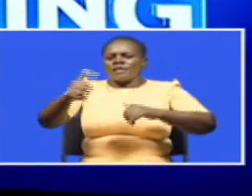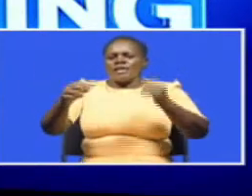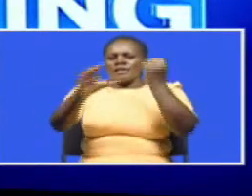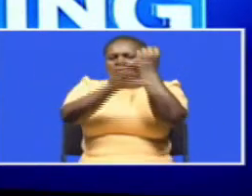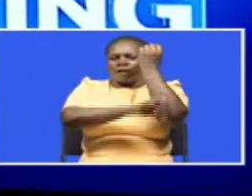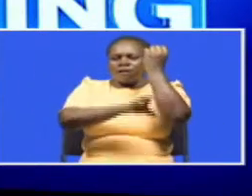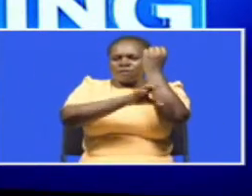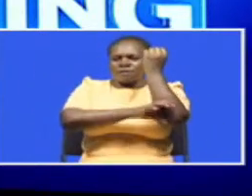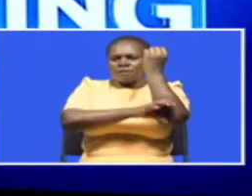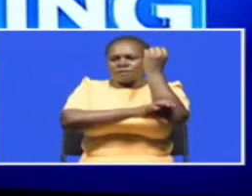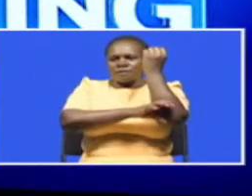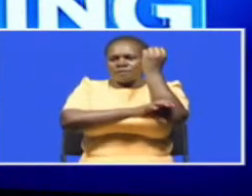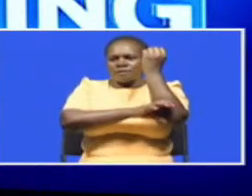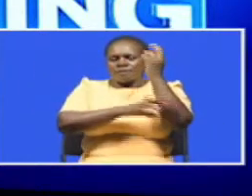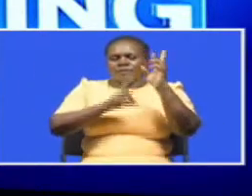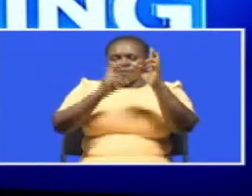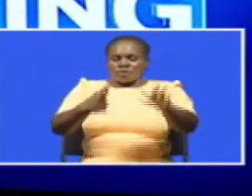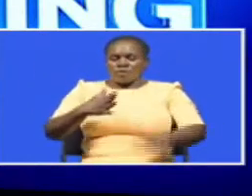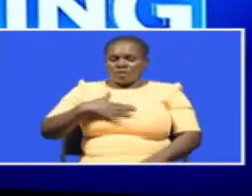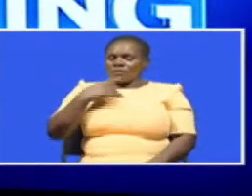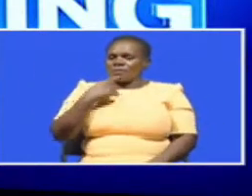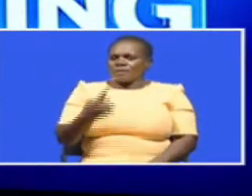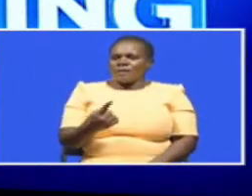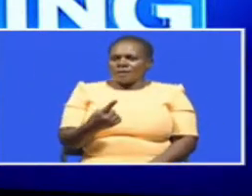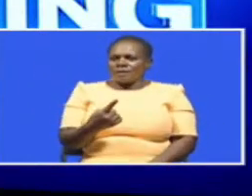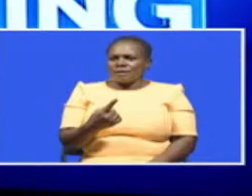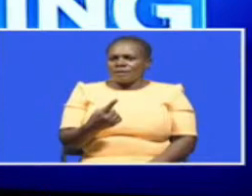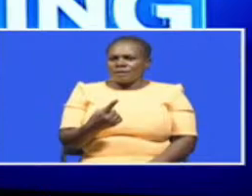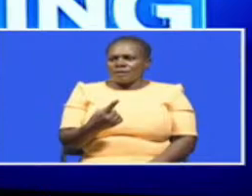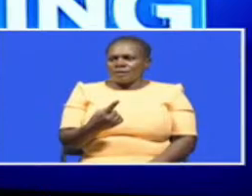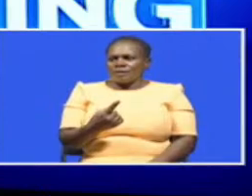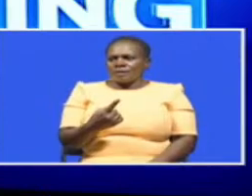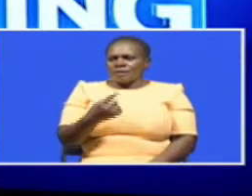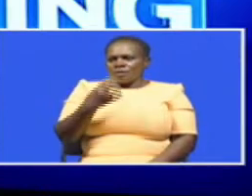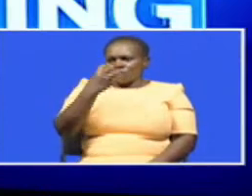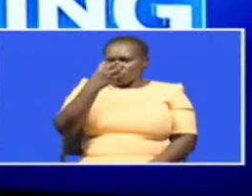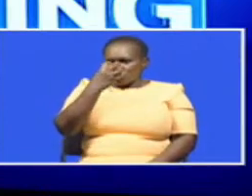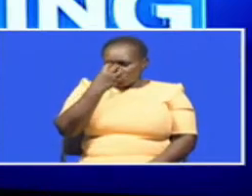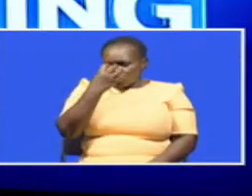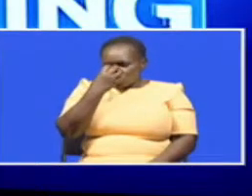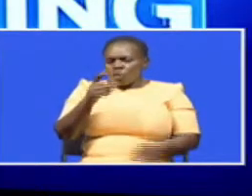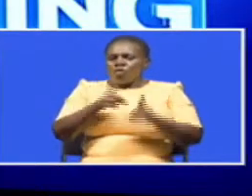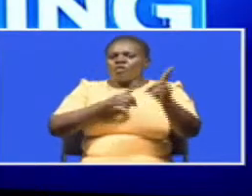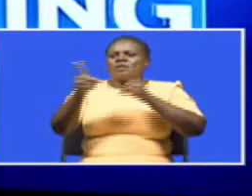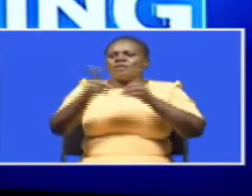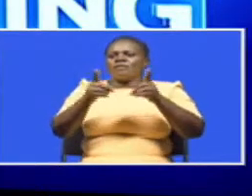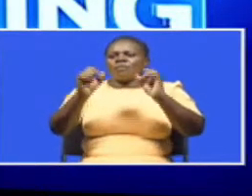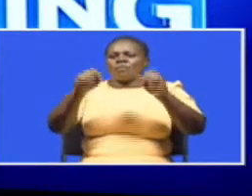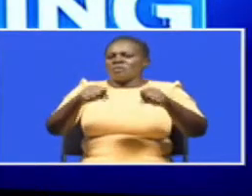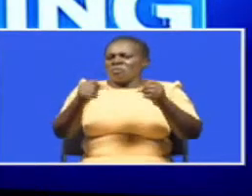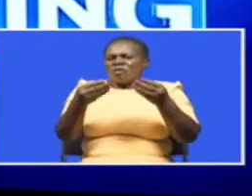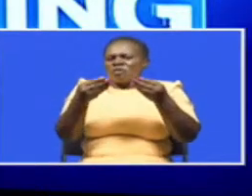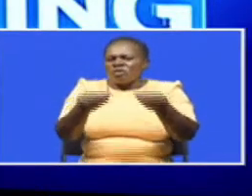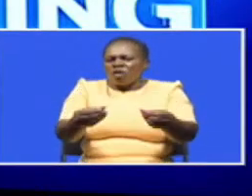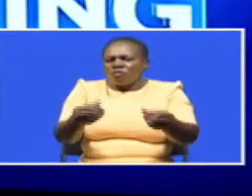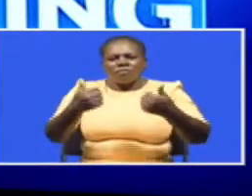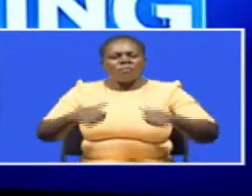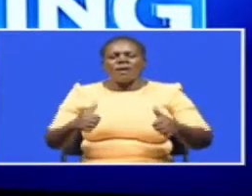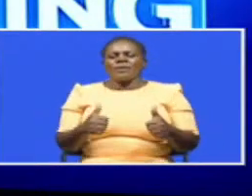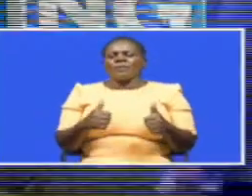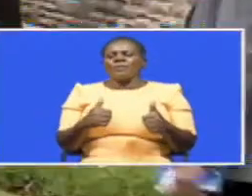country. And as Duncan Khaemba reports, dust on Deputy President's abortive trip could be far from settling